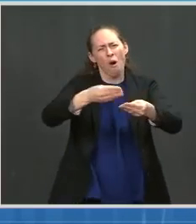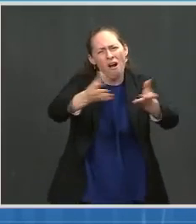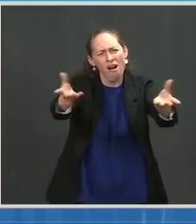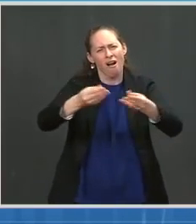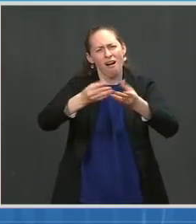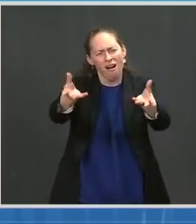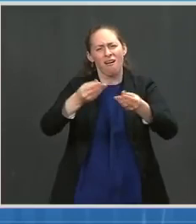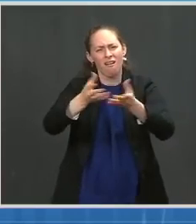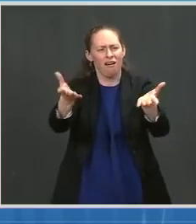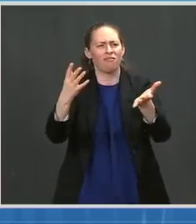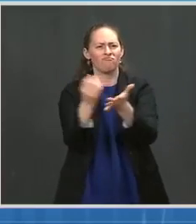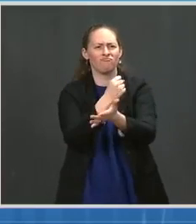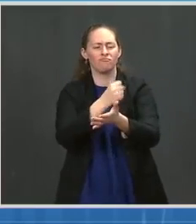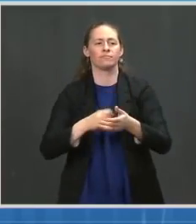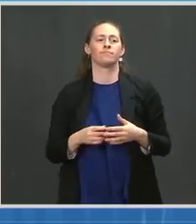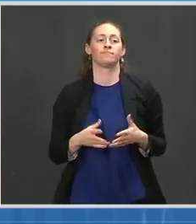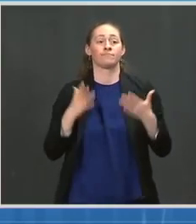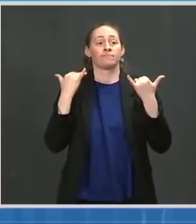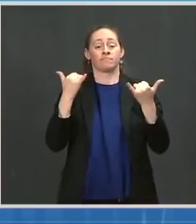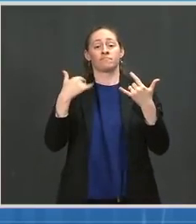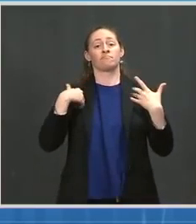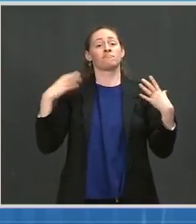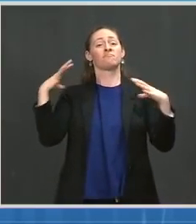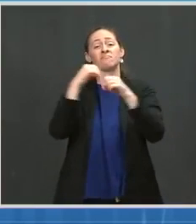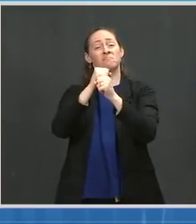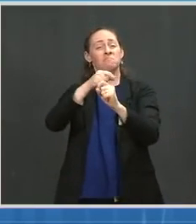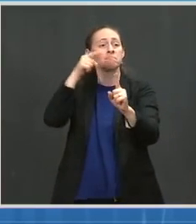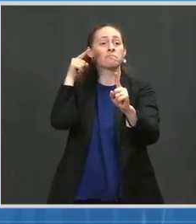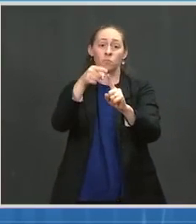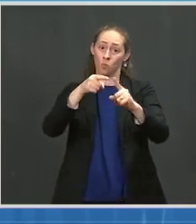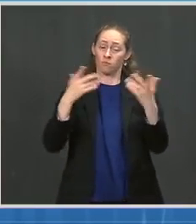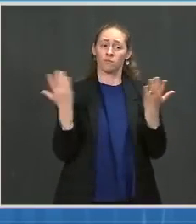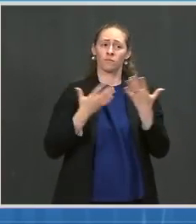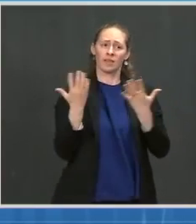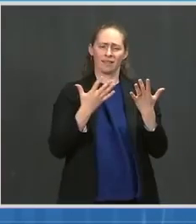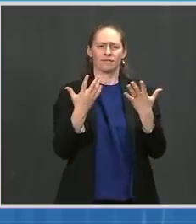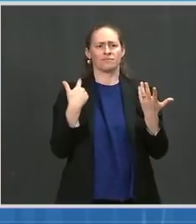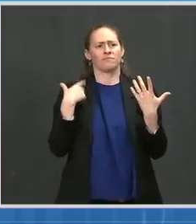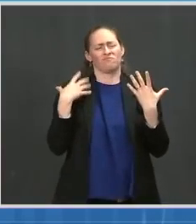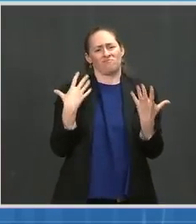In closing, to be clear, we're working to put this pandemic behind us as fast as we can.